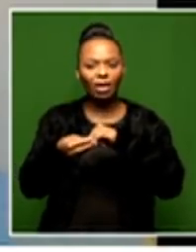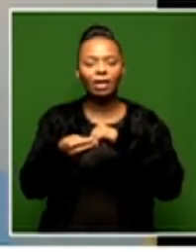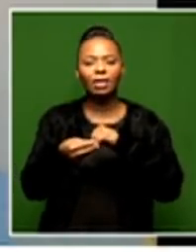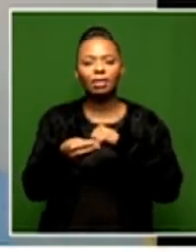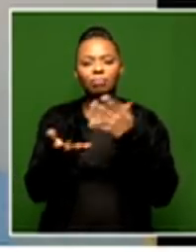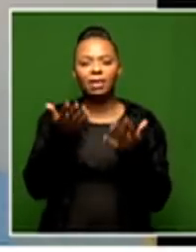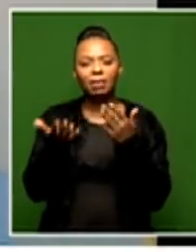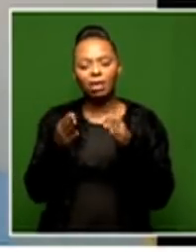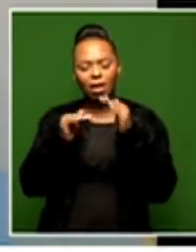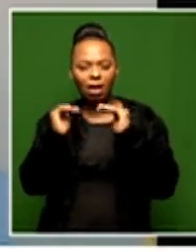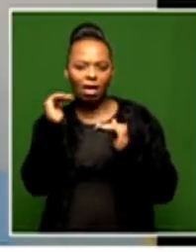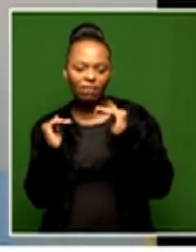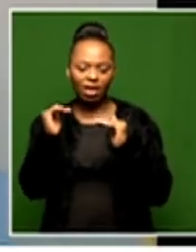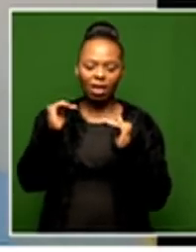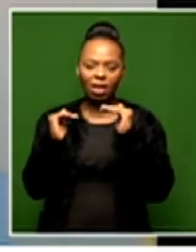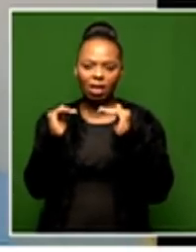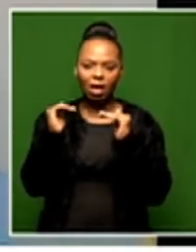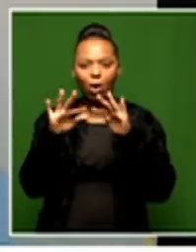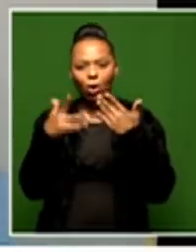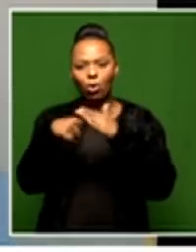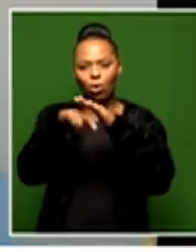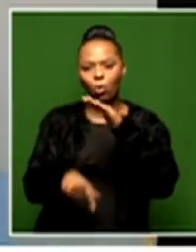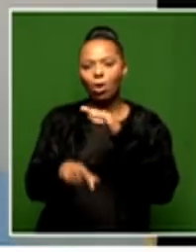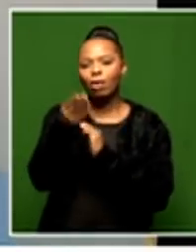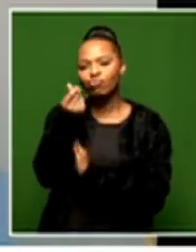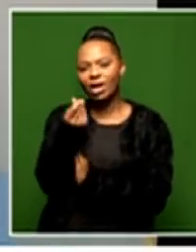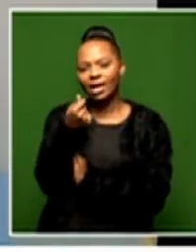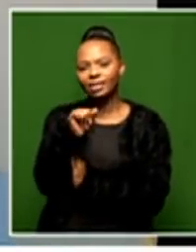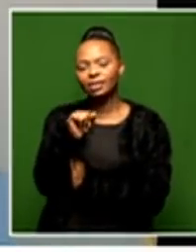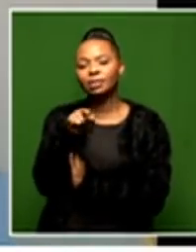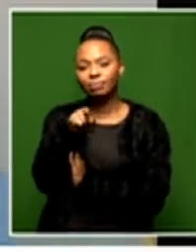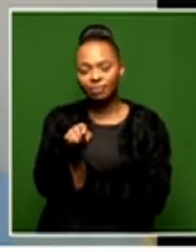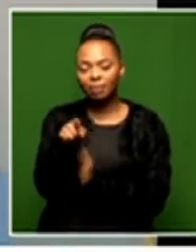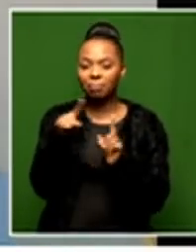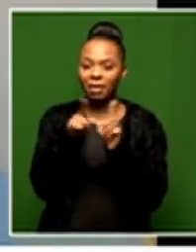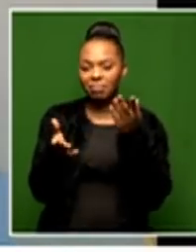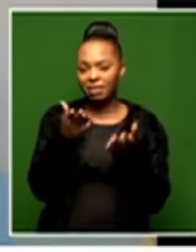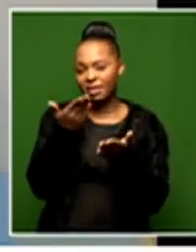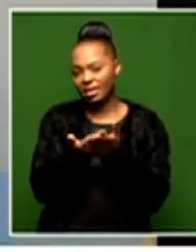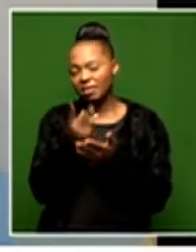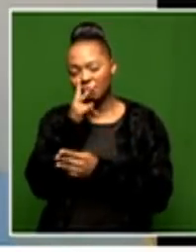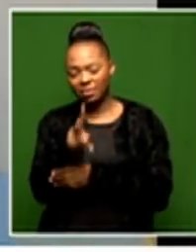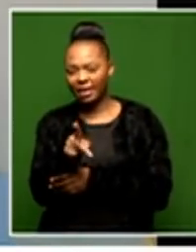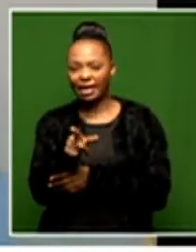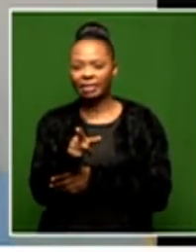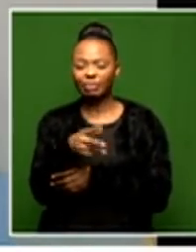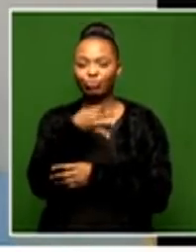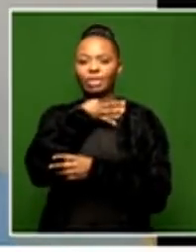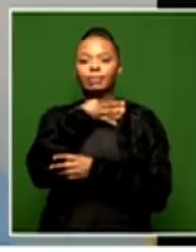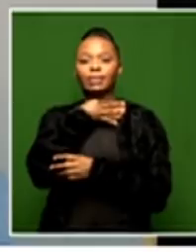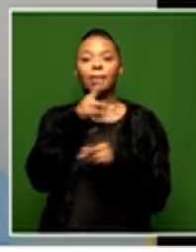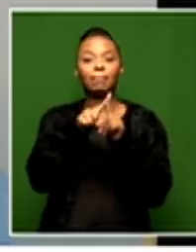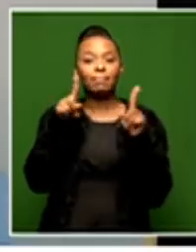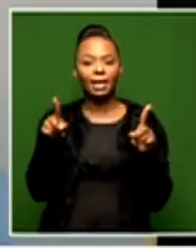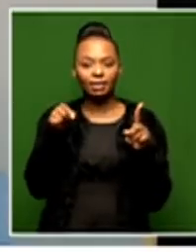level out or even lower the price of supply, which might seem counterintuitive at first glance, but